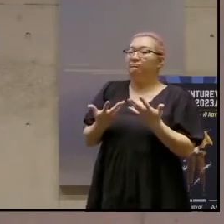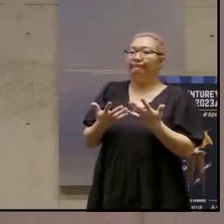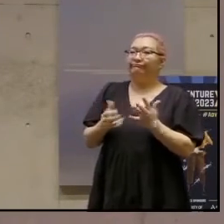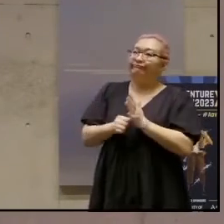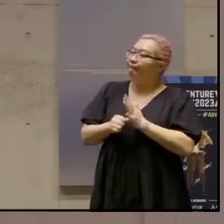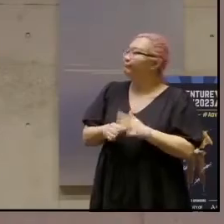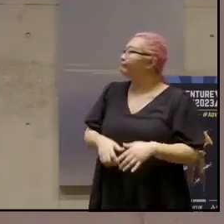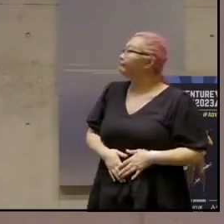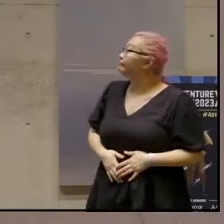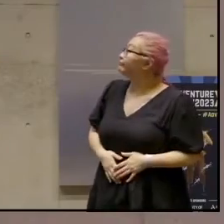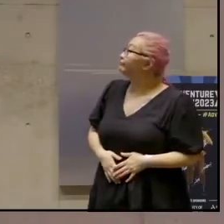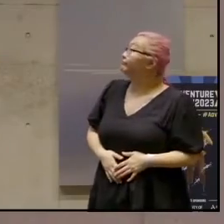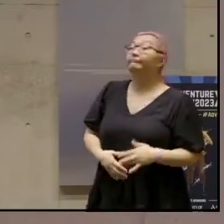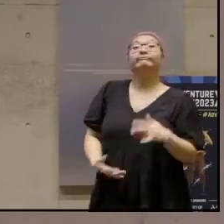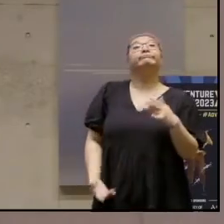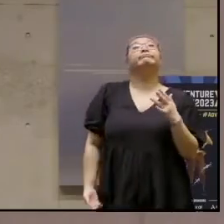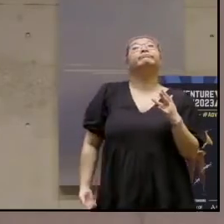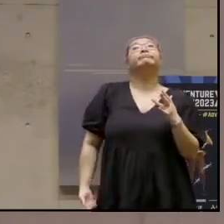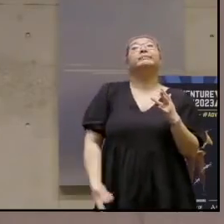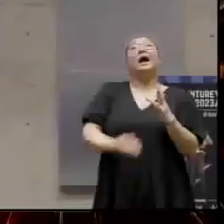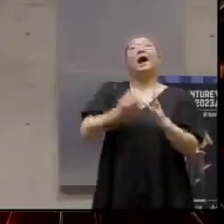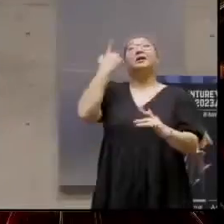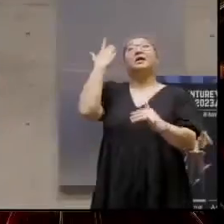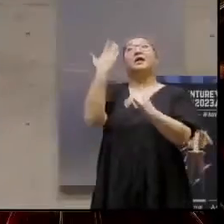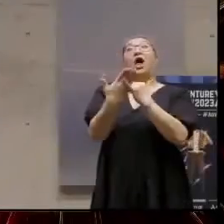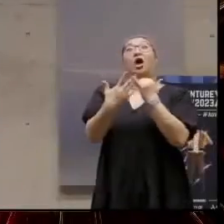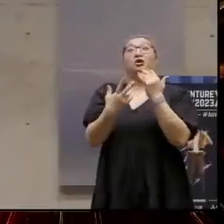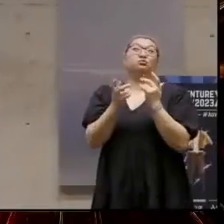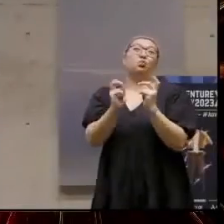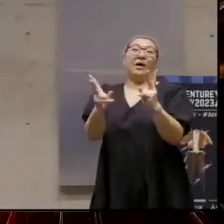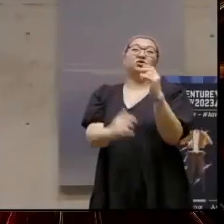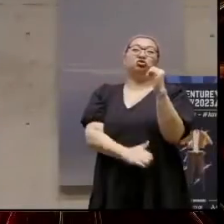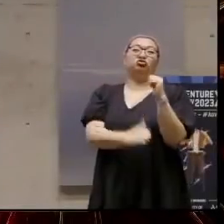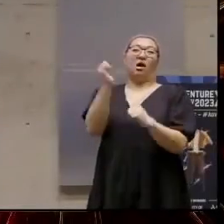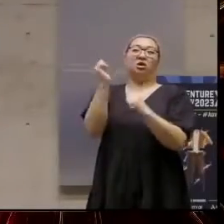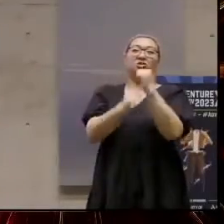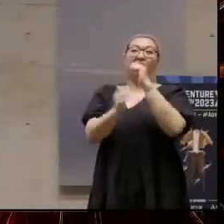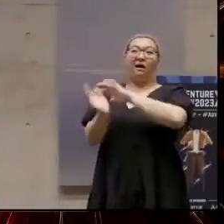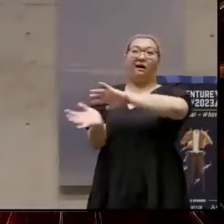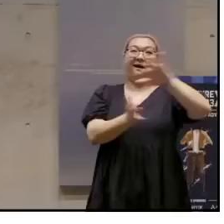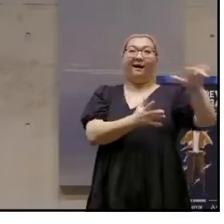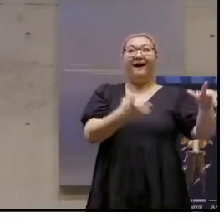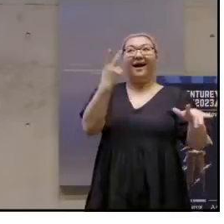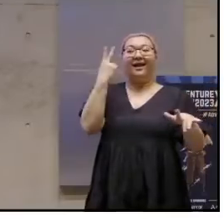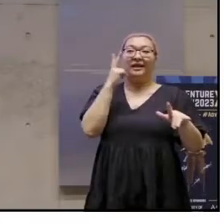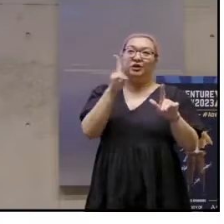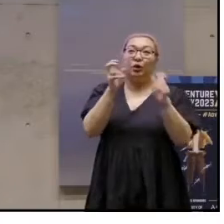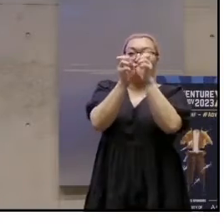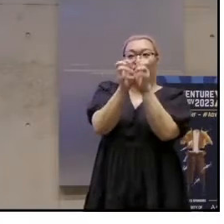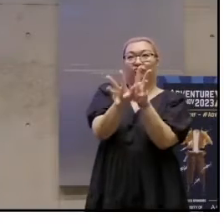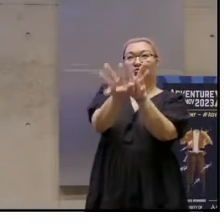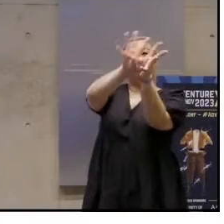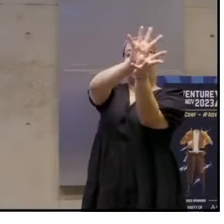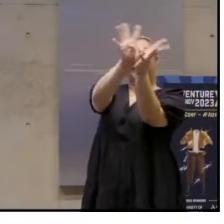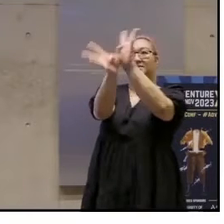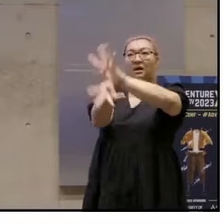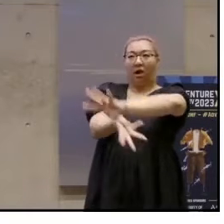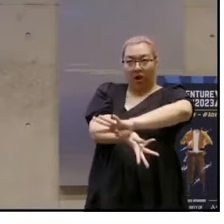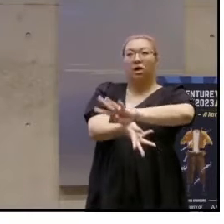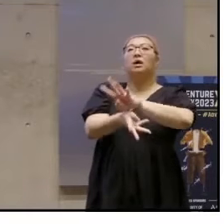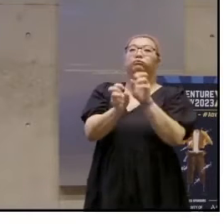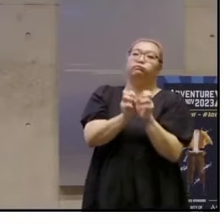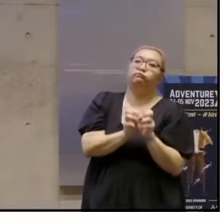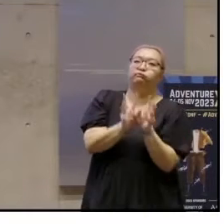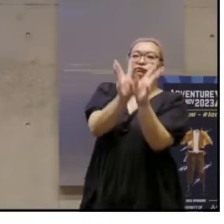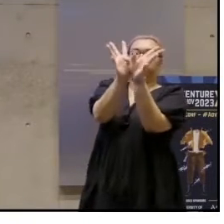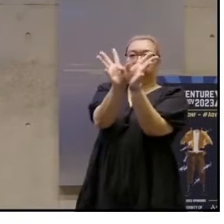Or structure story. All right, last one. Let's look at an explosion or radial. Okay? An explosion or radial